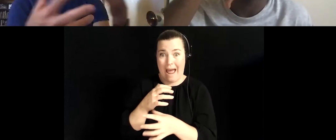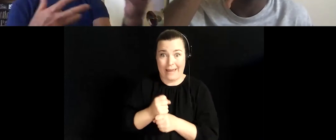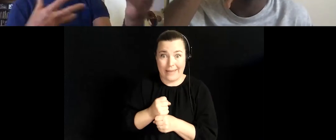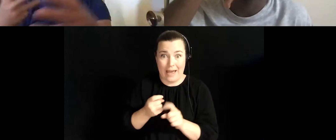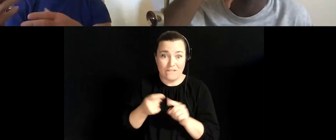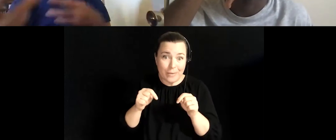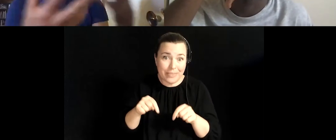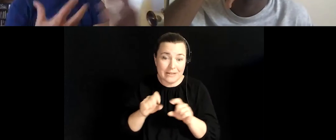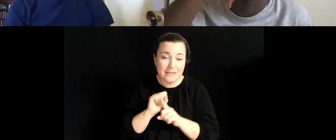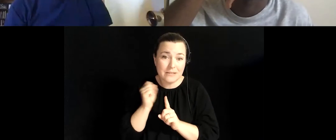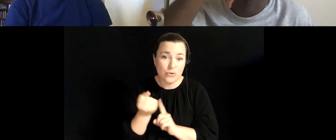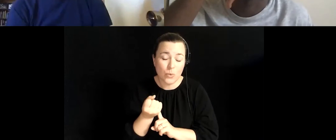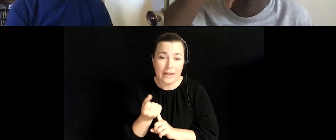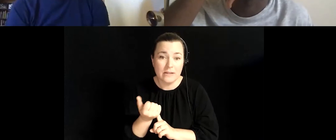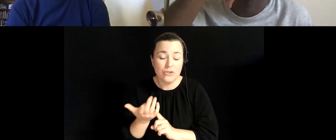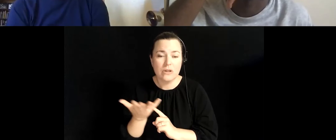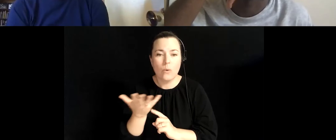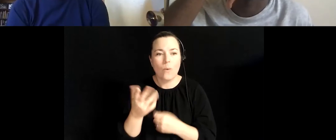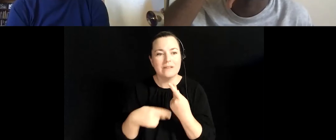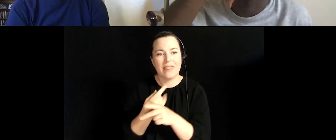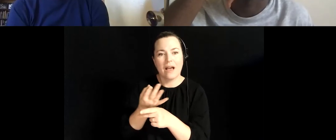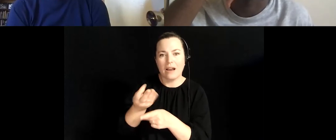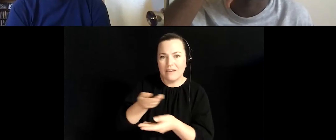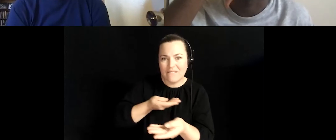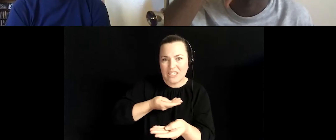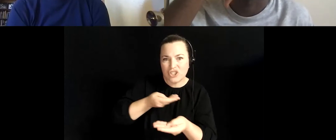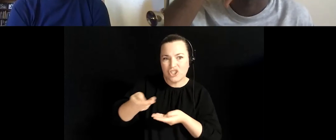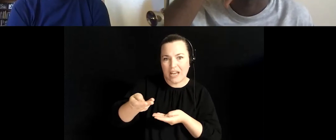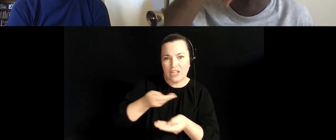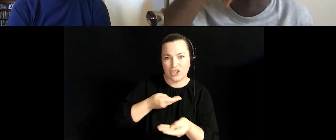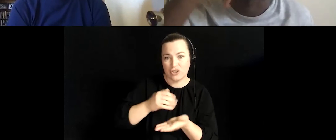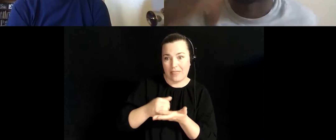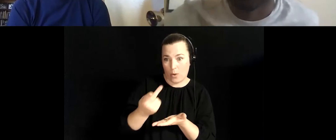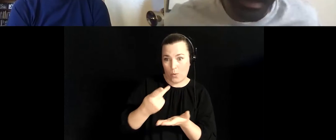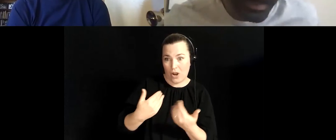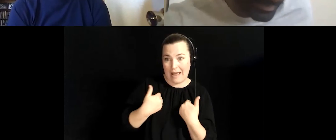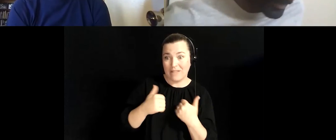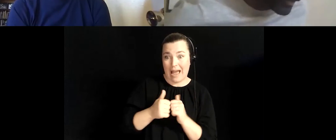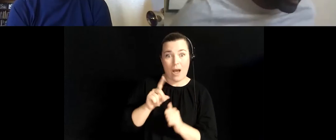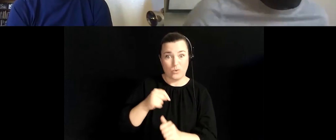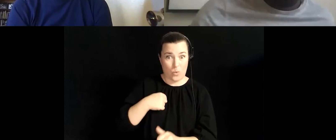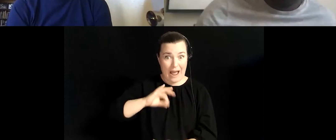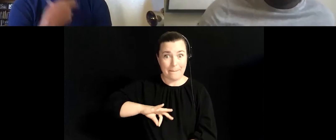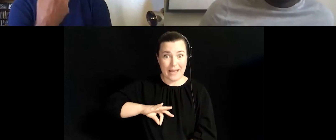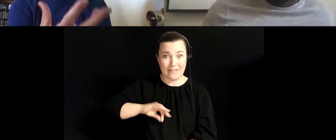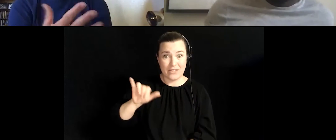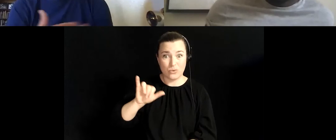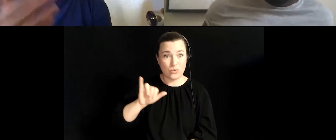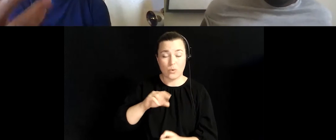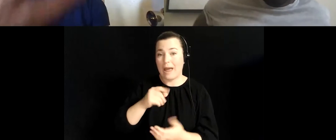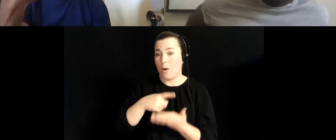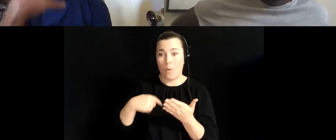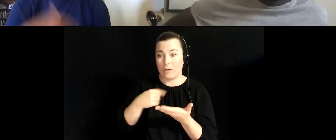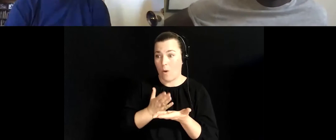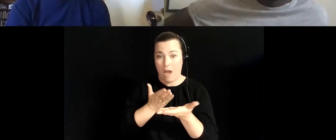is the kind of exchange that we're having, and how do I benefit? And what am I bringing to the table,